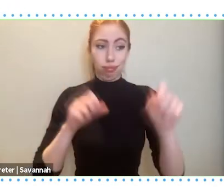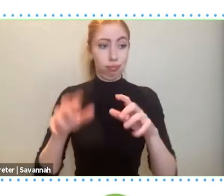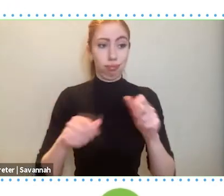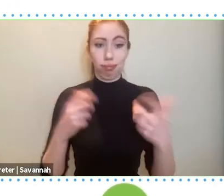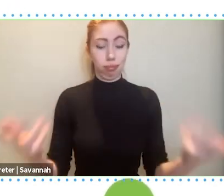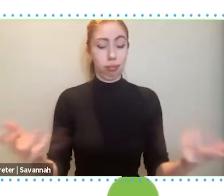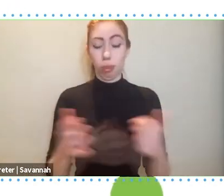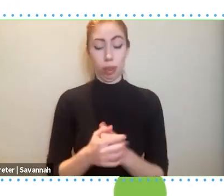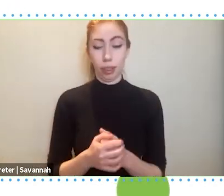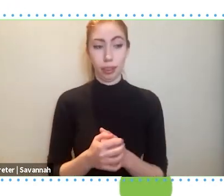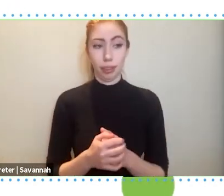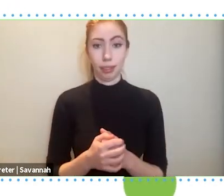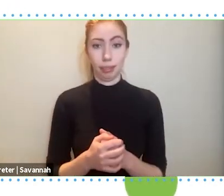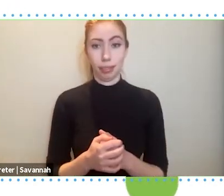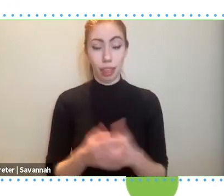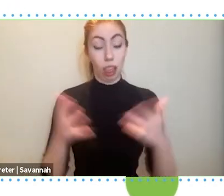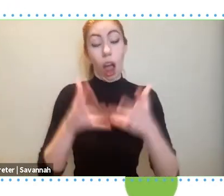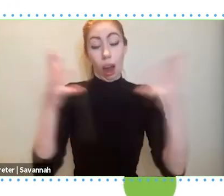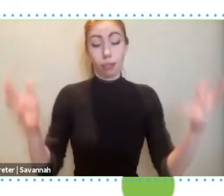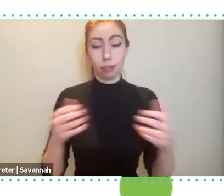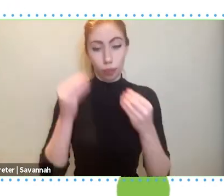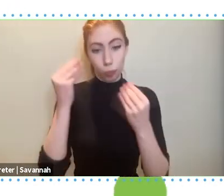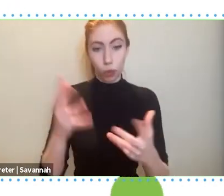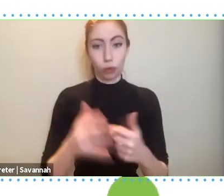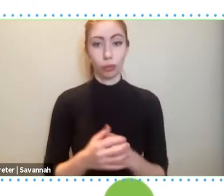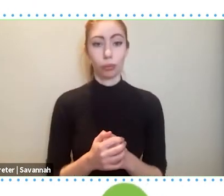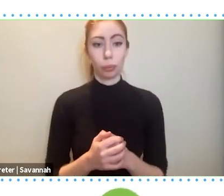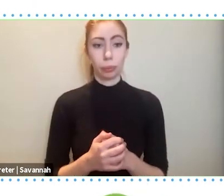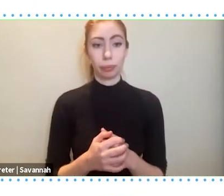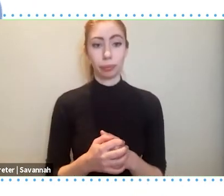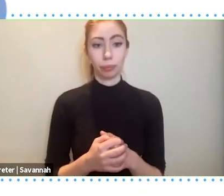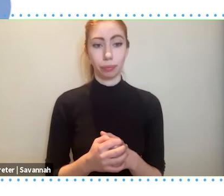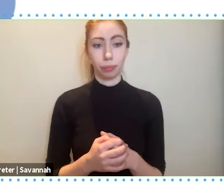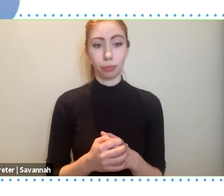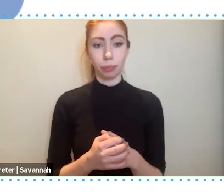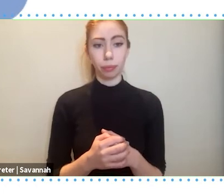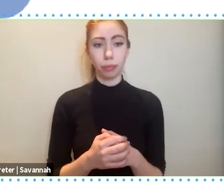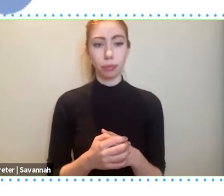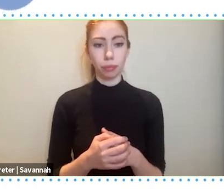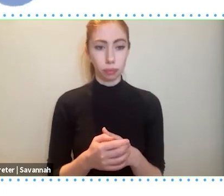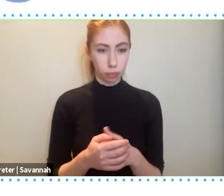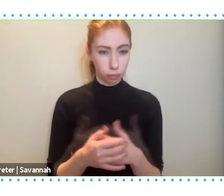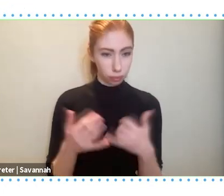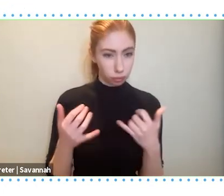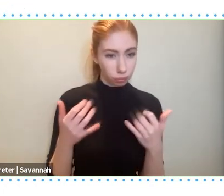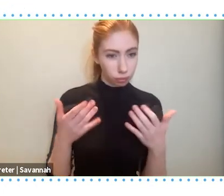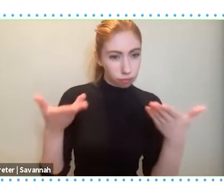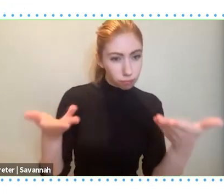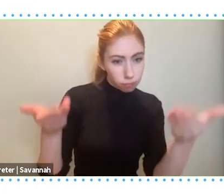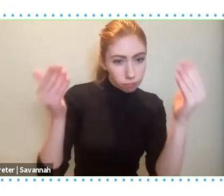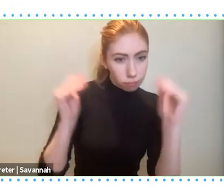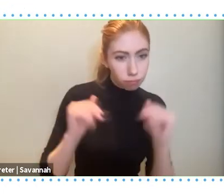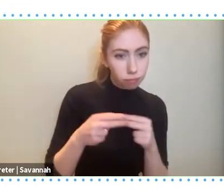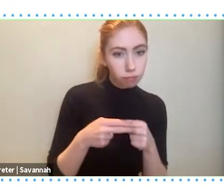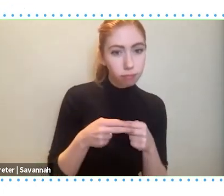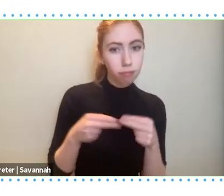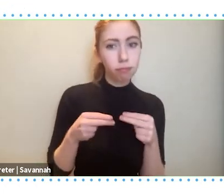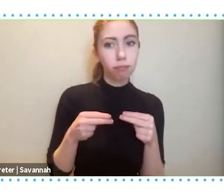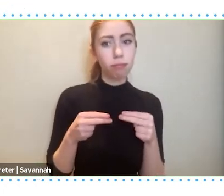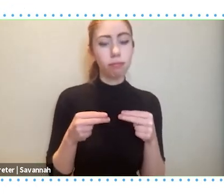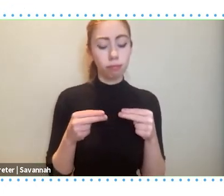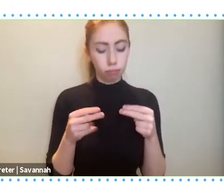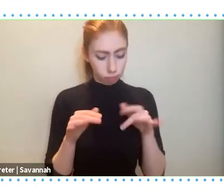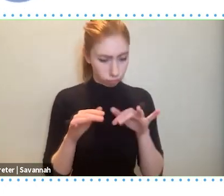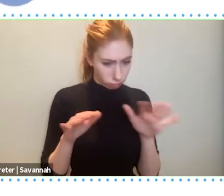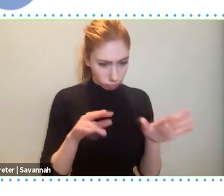the tool that Jeanne's going to go over in a minute. But before we get to that, Jeanne, the next slide, please. And so what? So we heard all of these